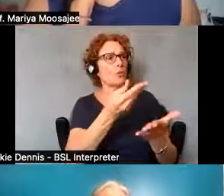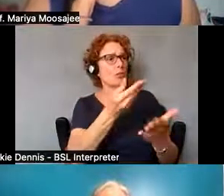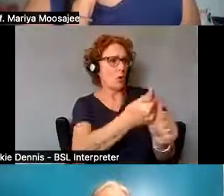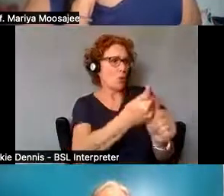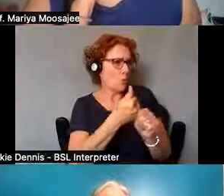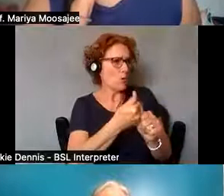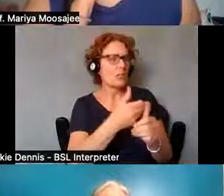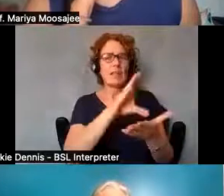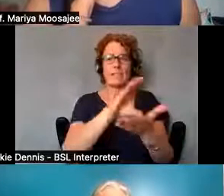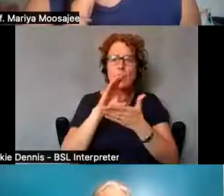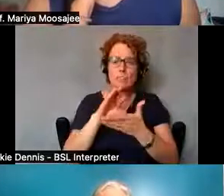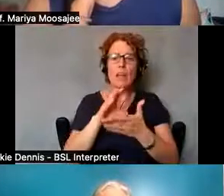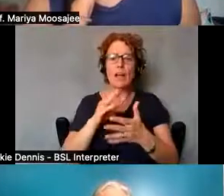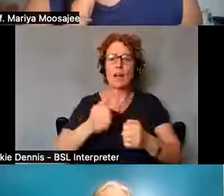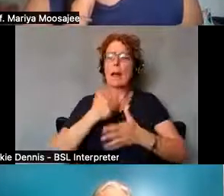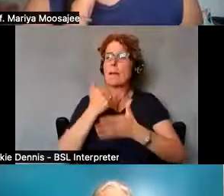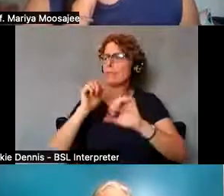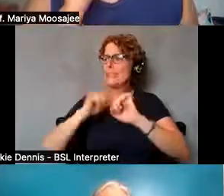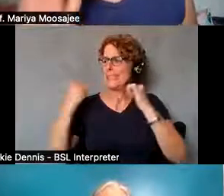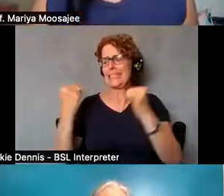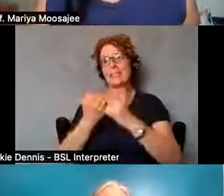supporters, to my brilliant team for all their hard work.